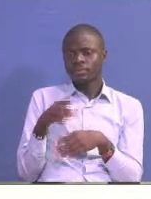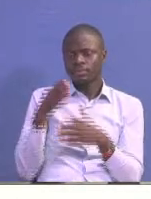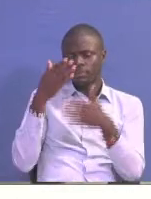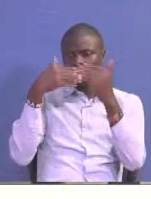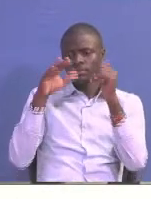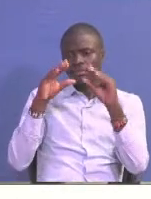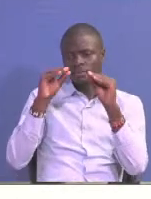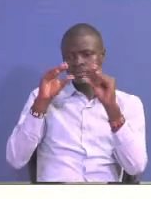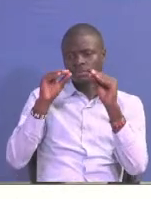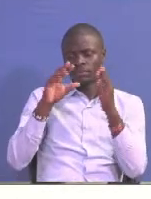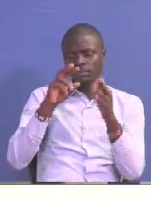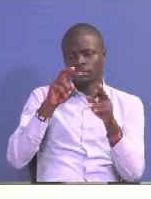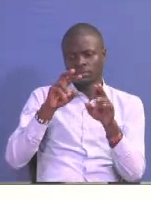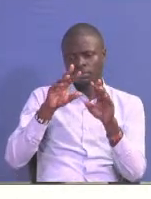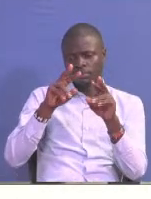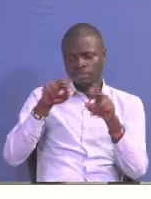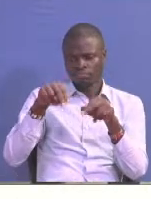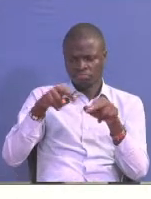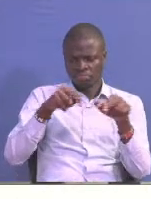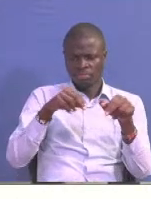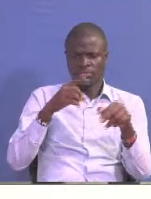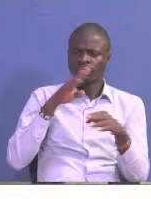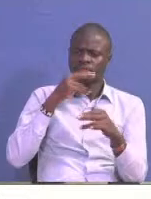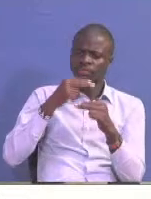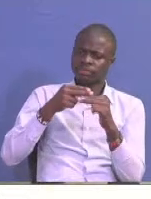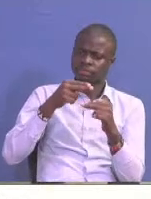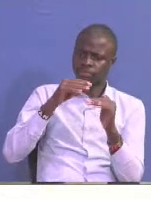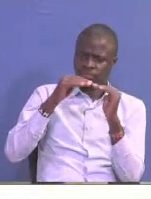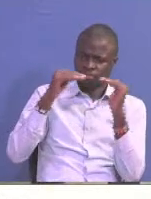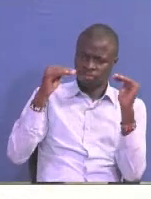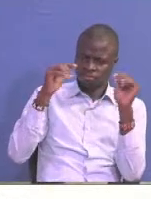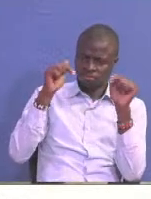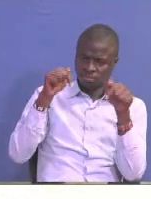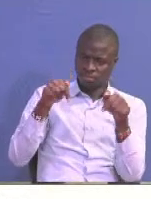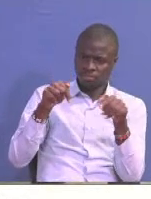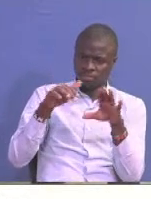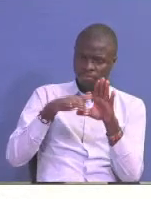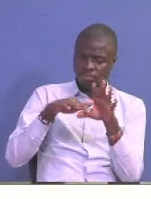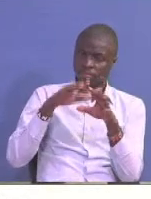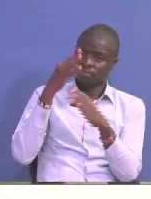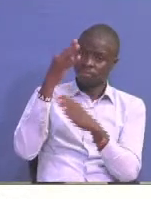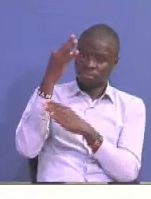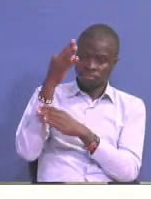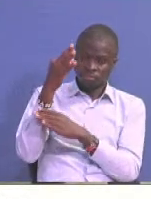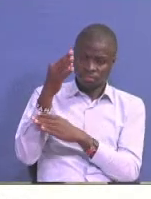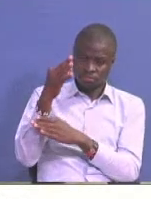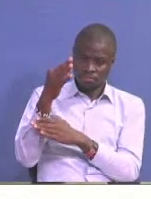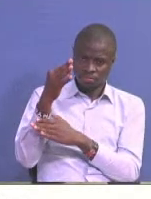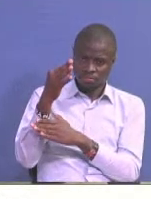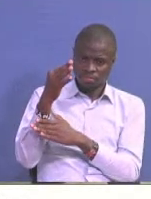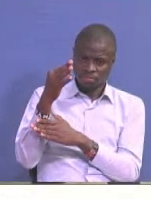University teaching and research should be at the highest level today, in the future,